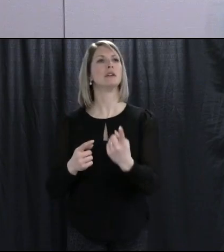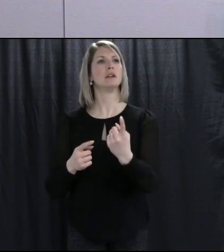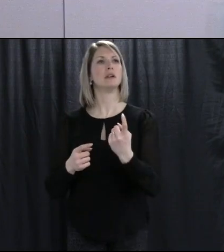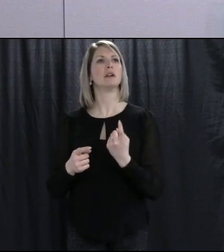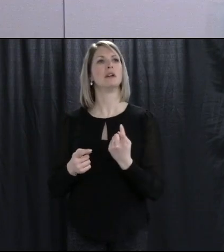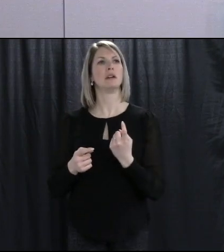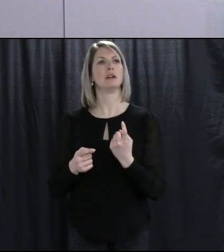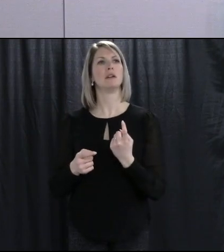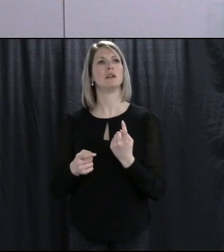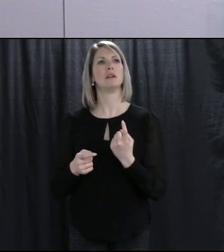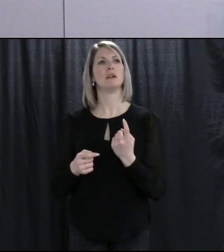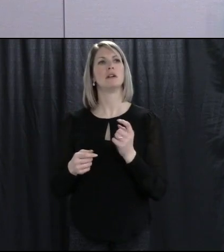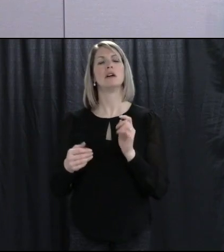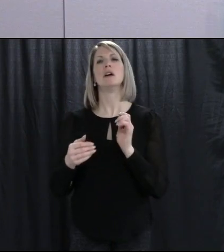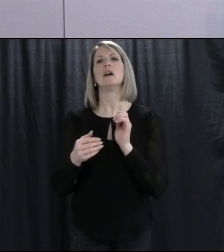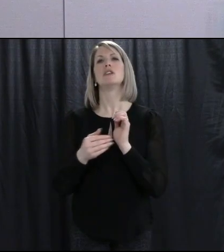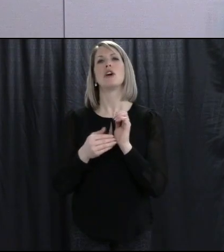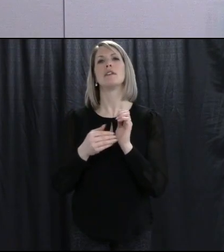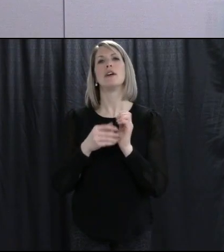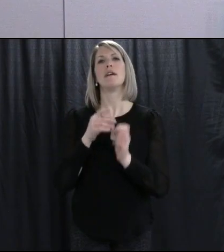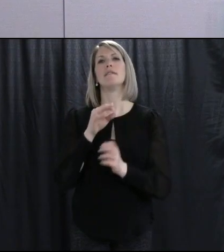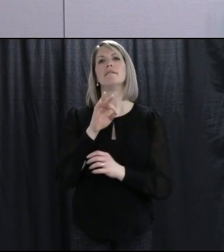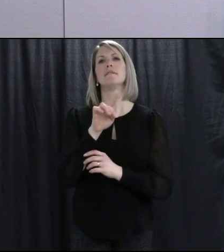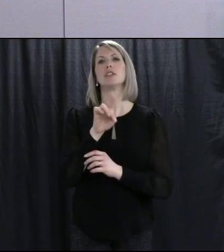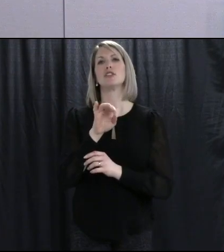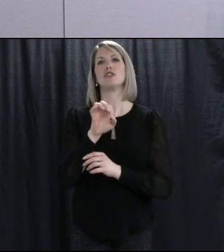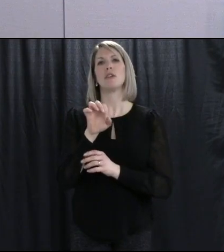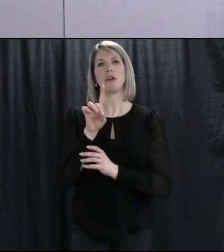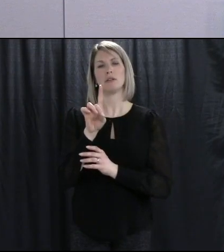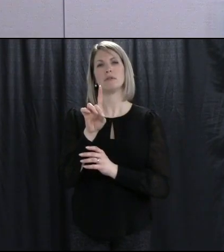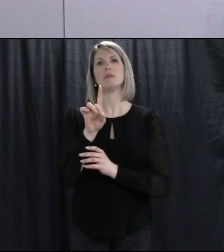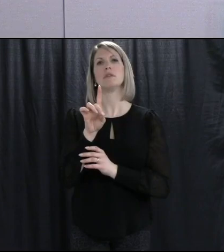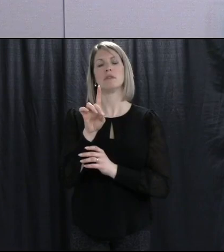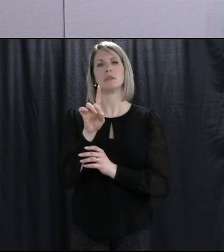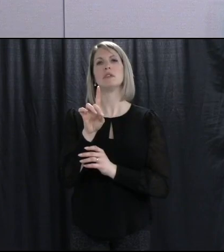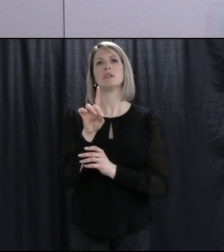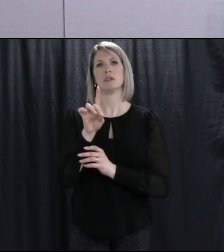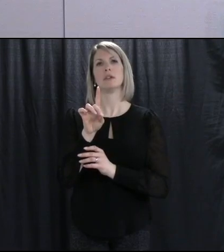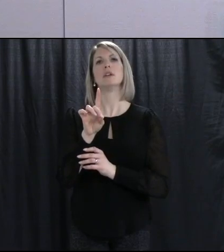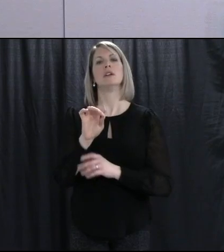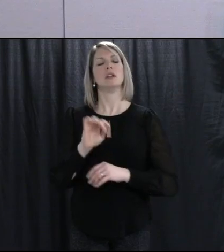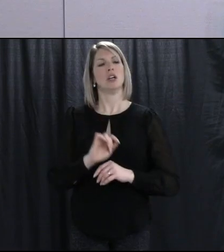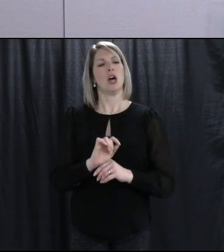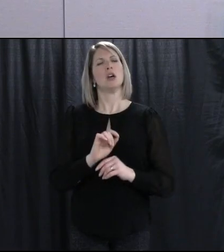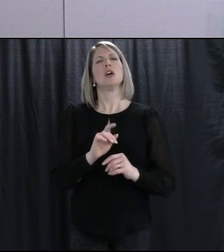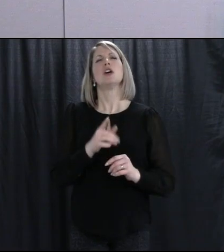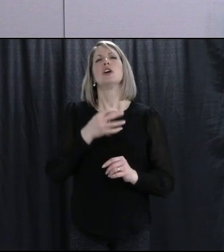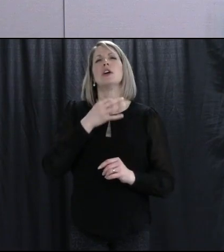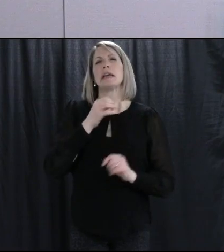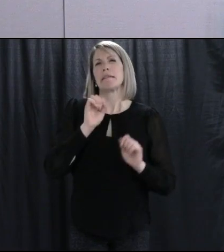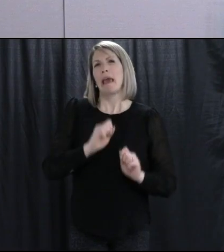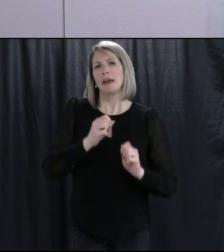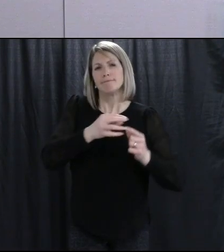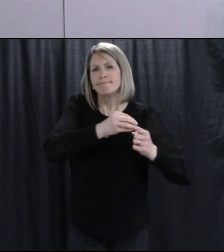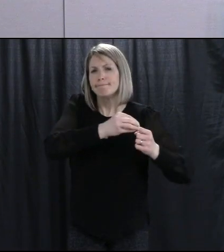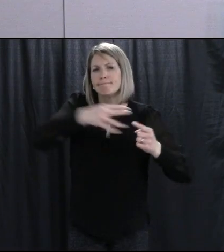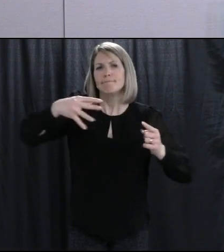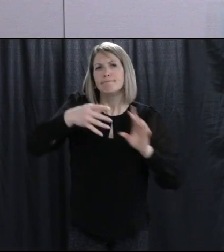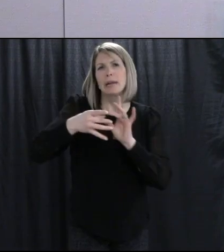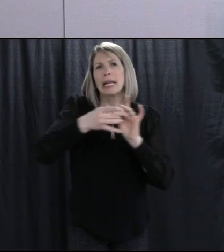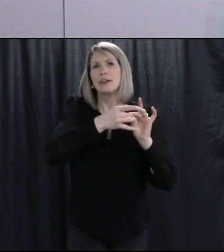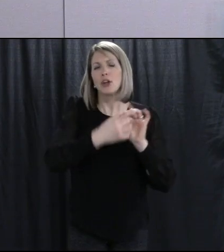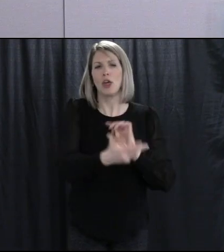This is for Dr. Fitzgerald. I was wondering if we could get a more detailed update on the 3 presumptive cases. Are they still experiencing mild